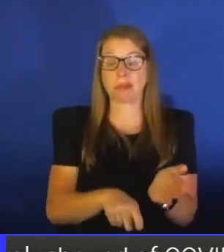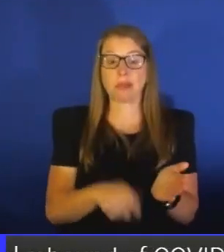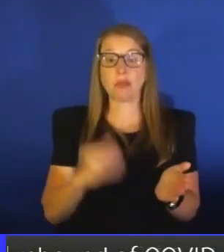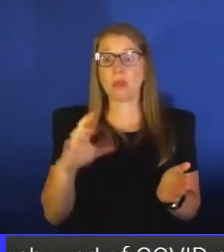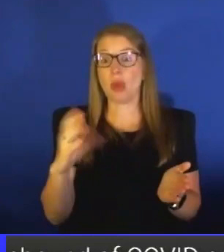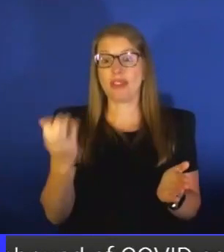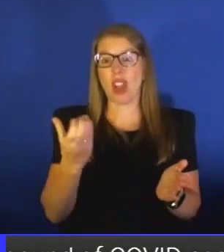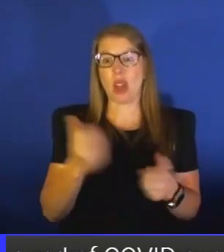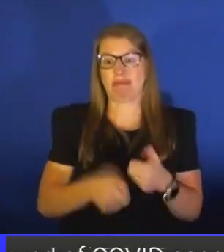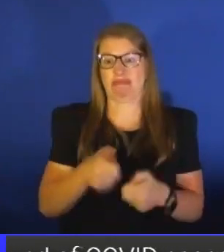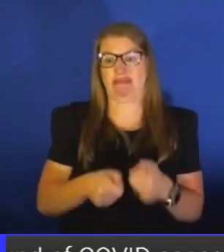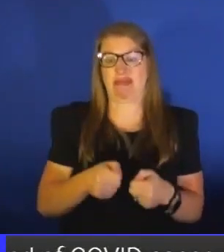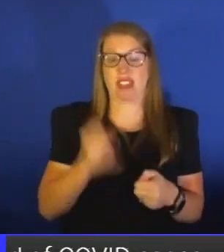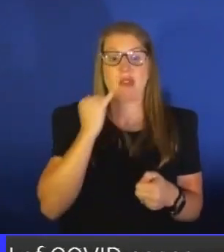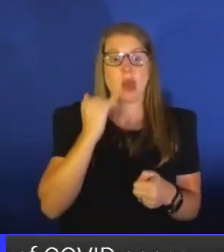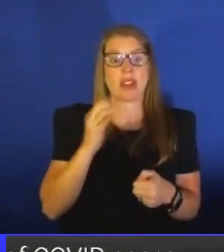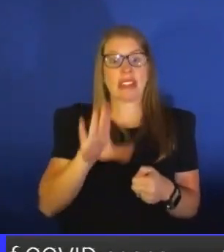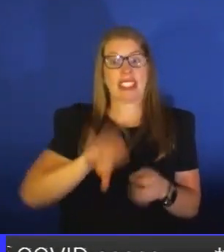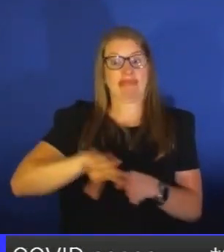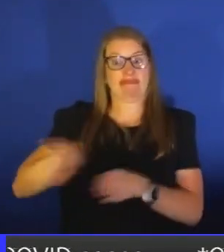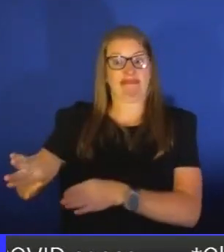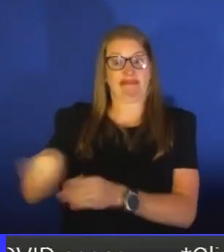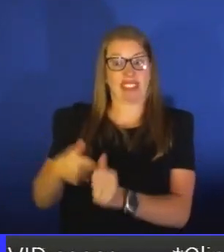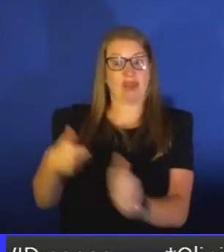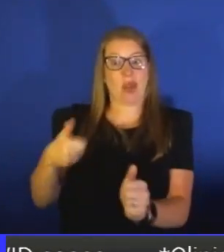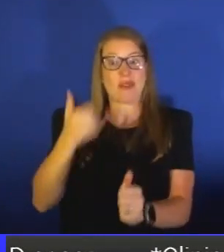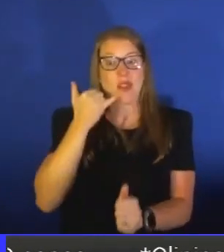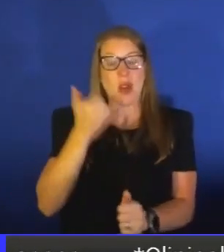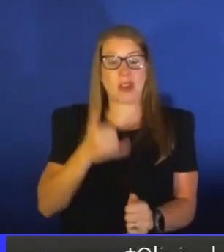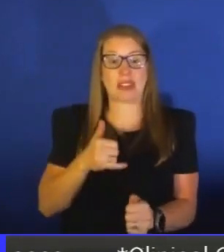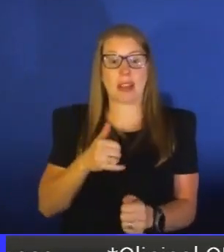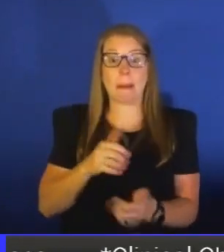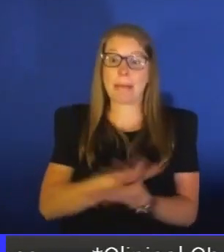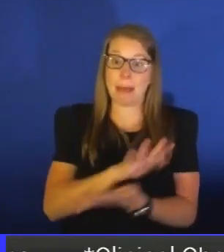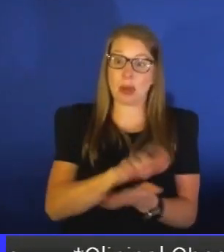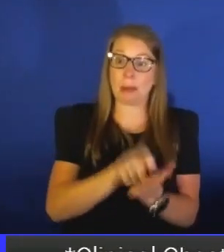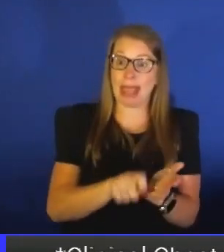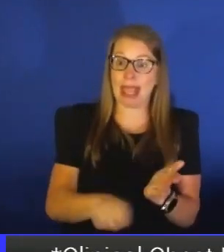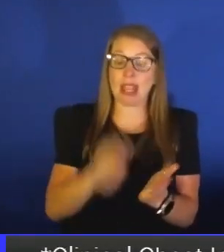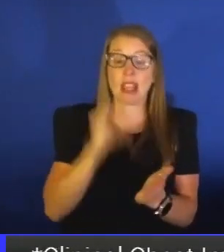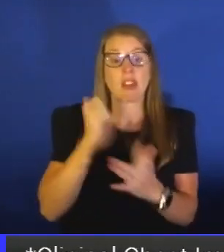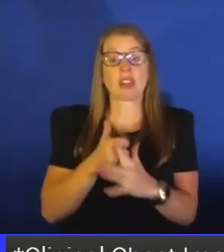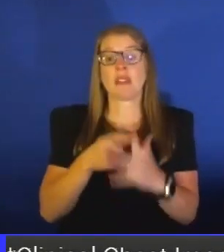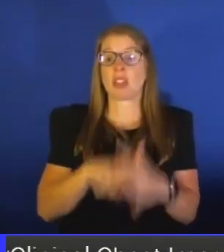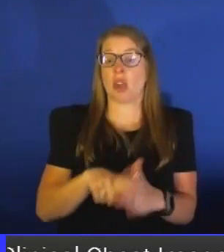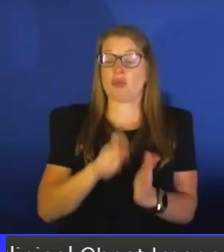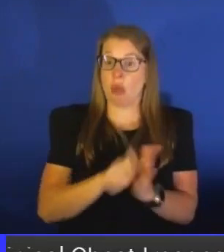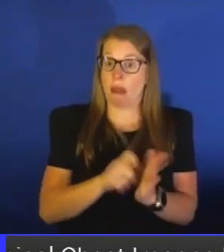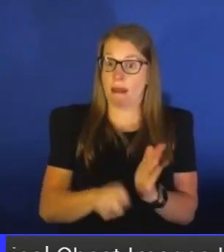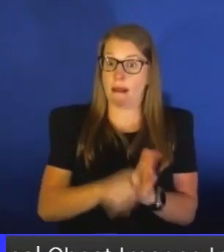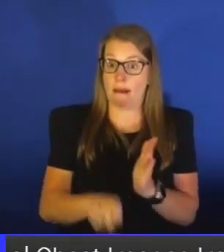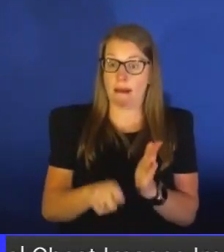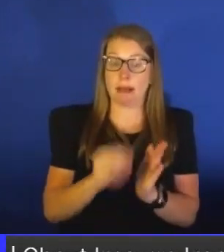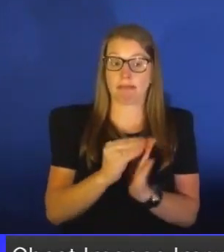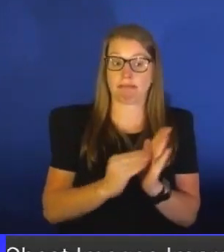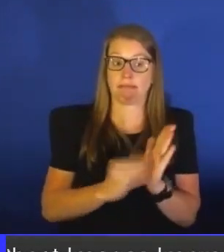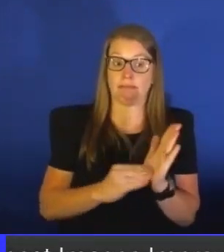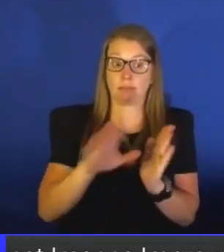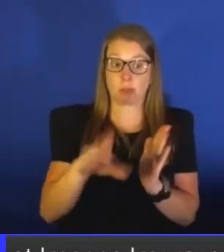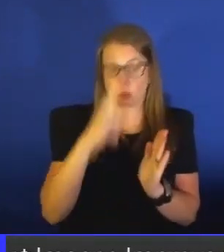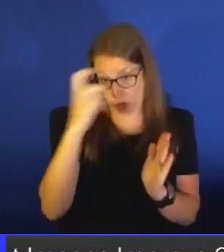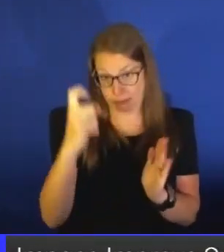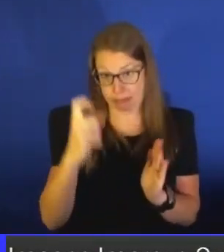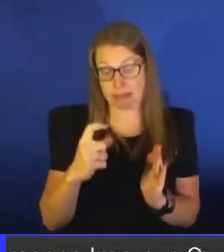on your phone, but we like to avoid phones at night. But paper and pen, and if you start writing and logging your dreams and truly keep a diary, a sleep